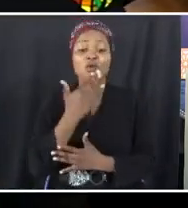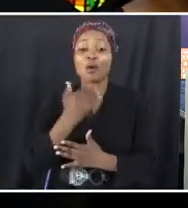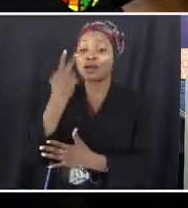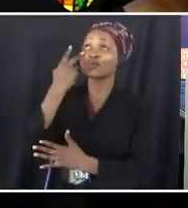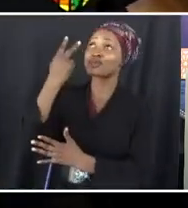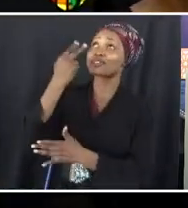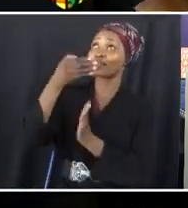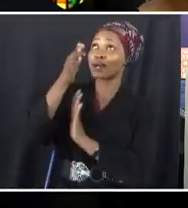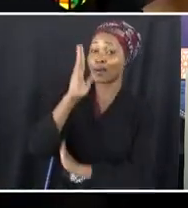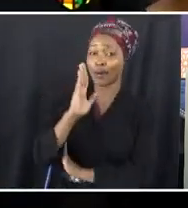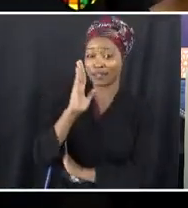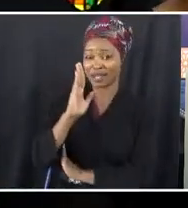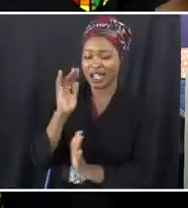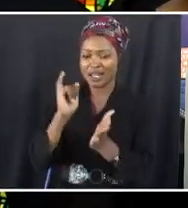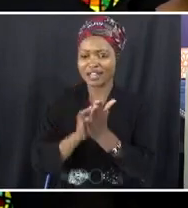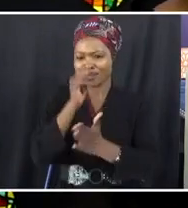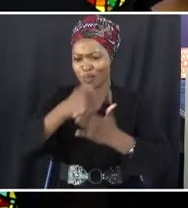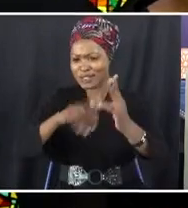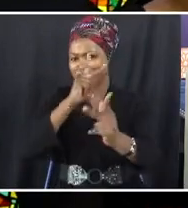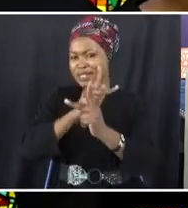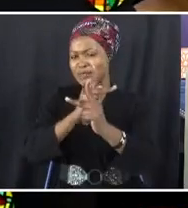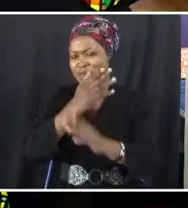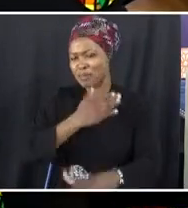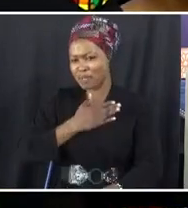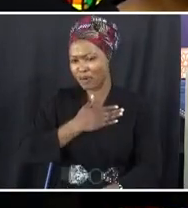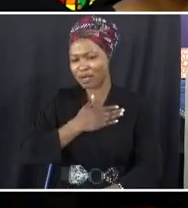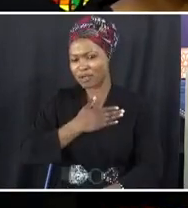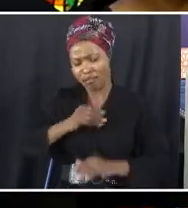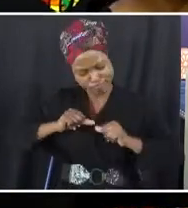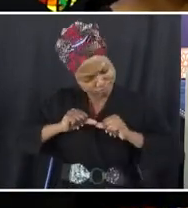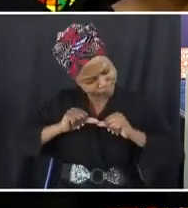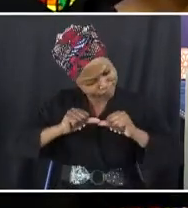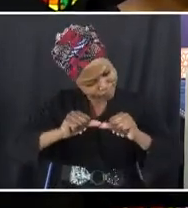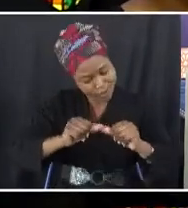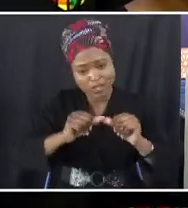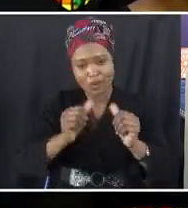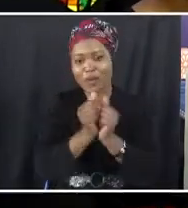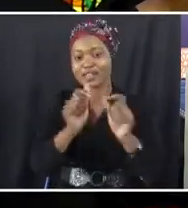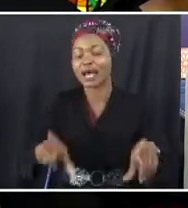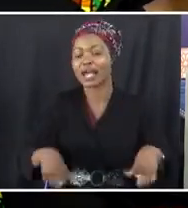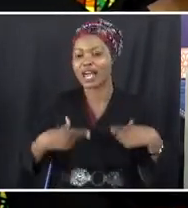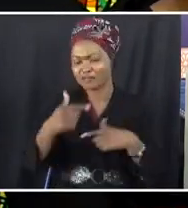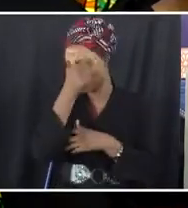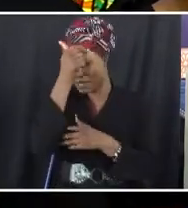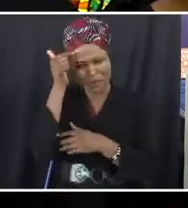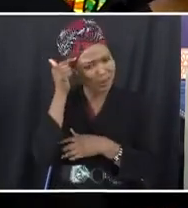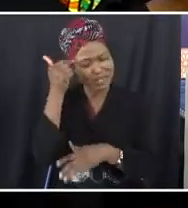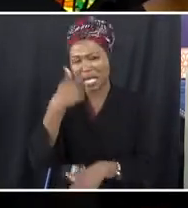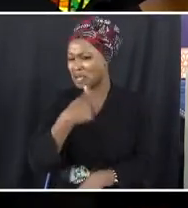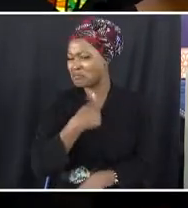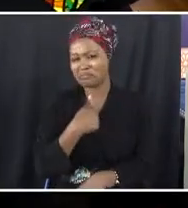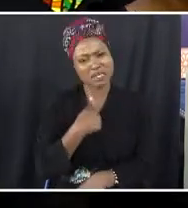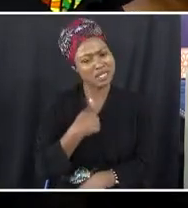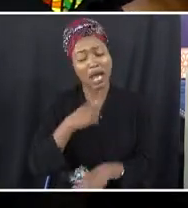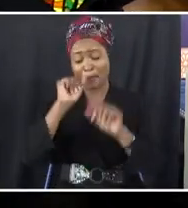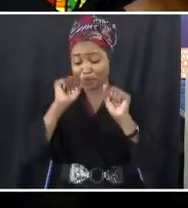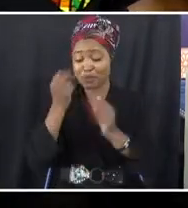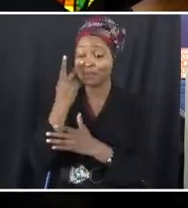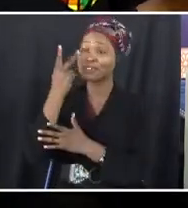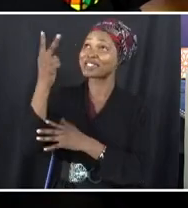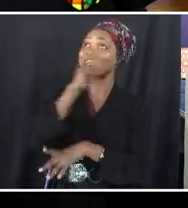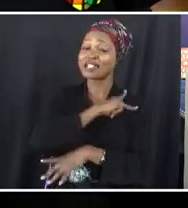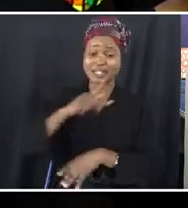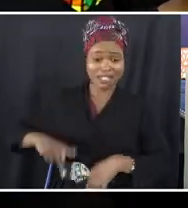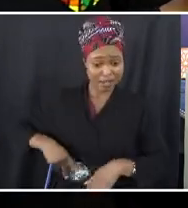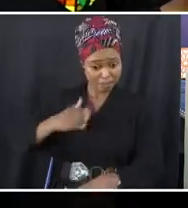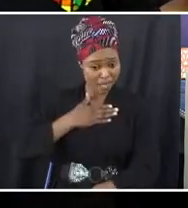God. And that is what keeps me moving from day to day, because I shall see my King